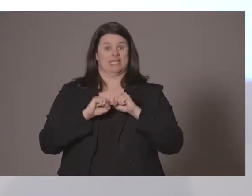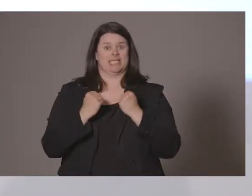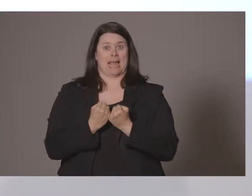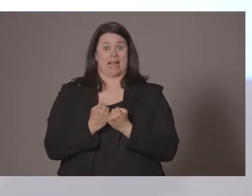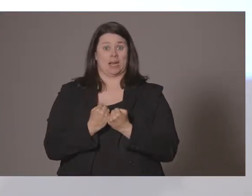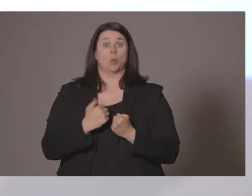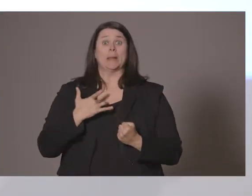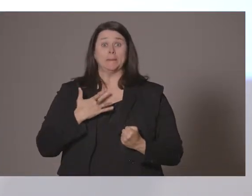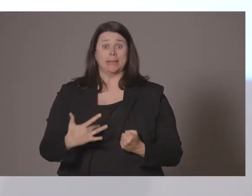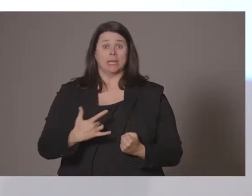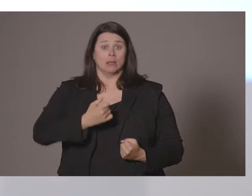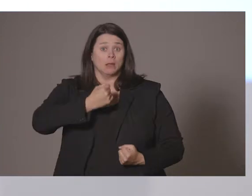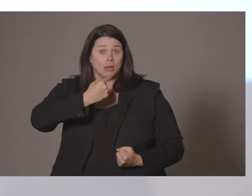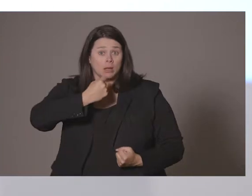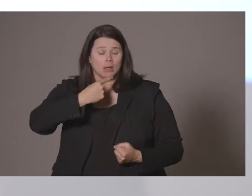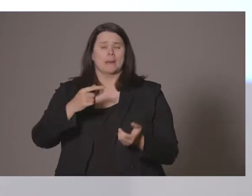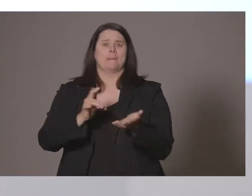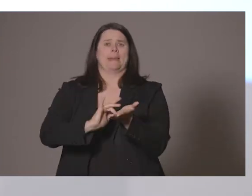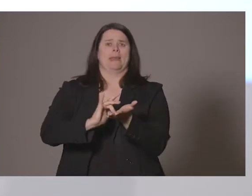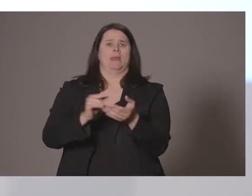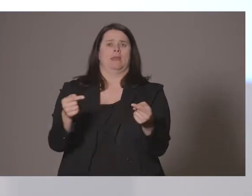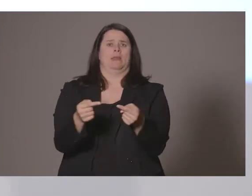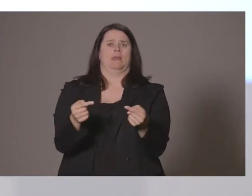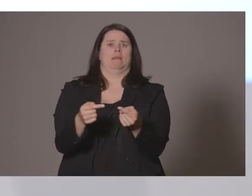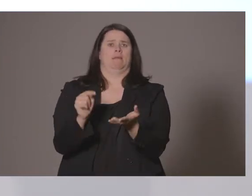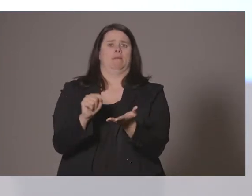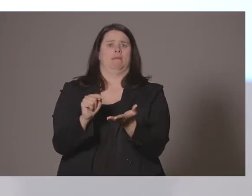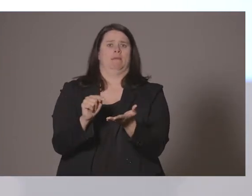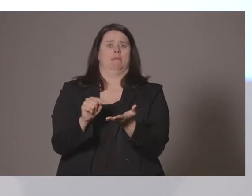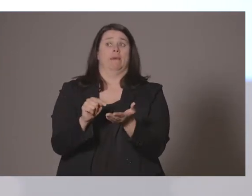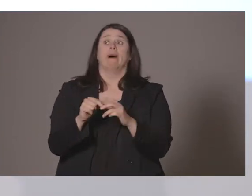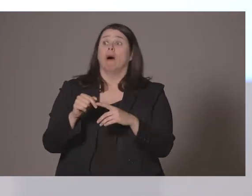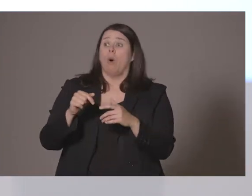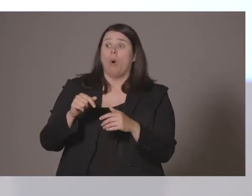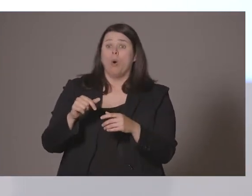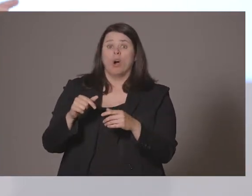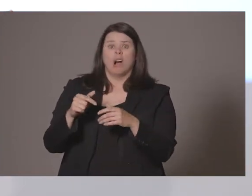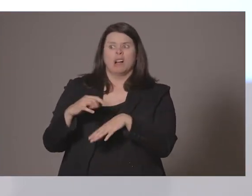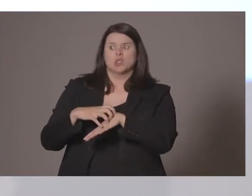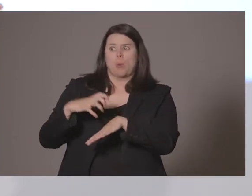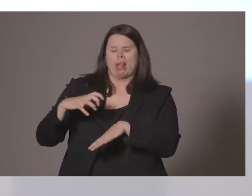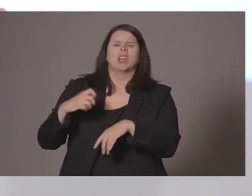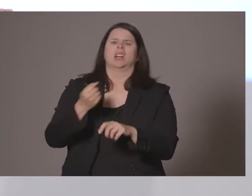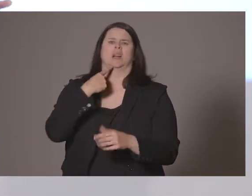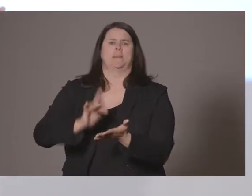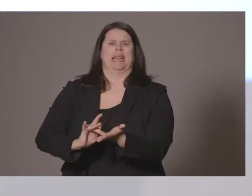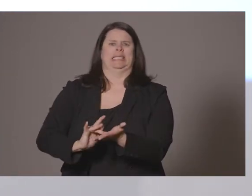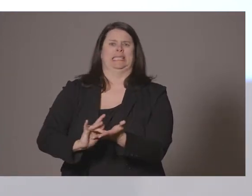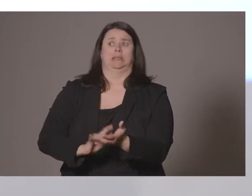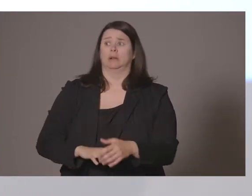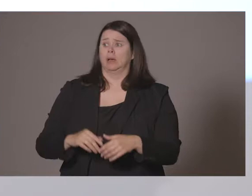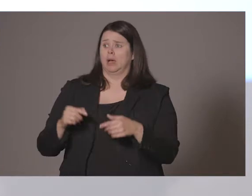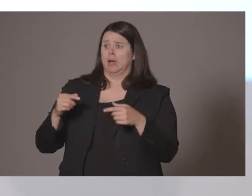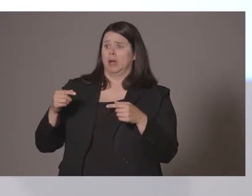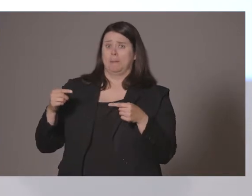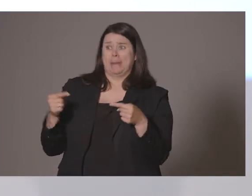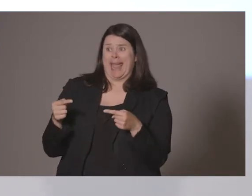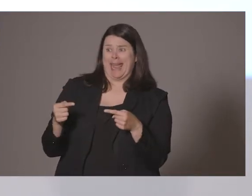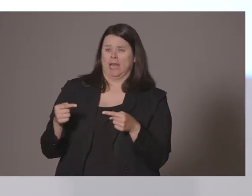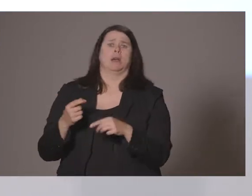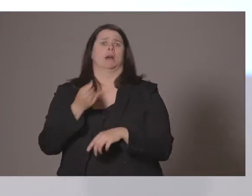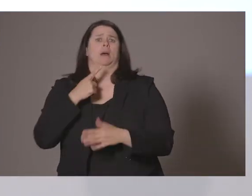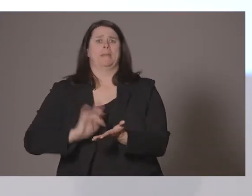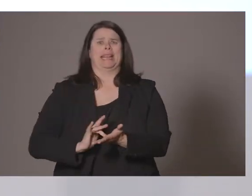medications, right? We have all sorts of different anti-inflammatories and pain medications that block